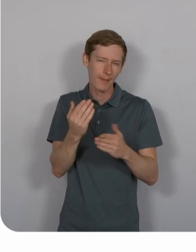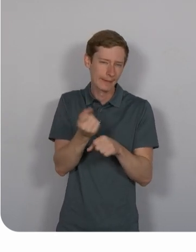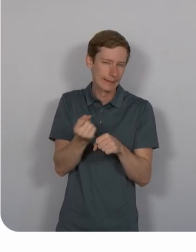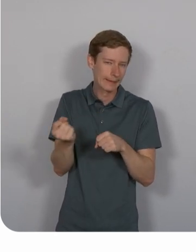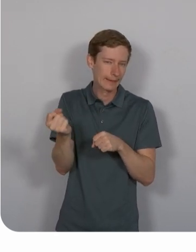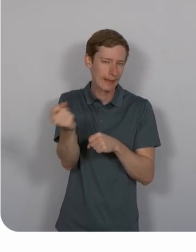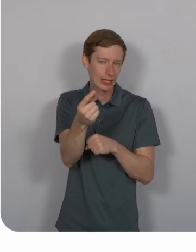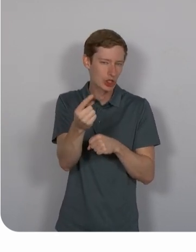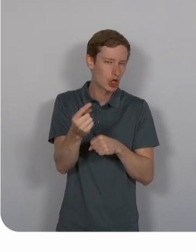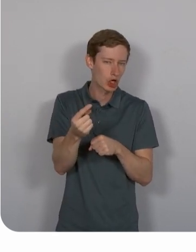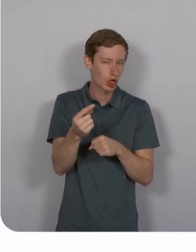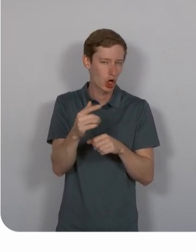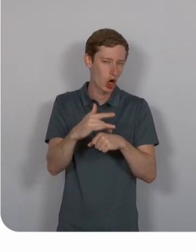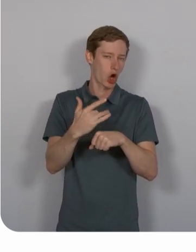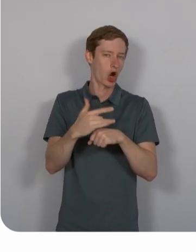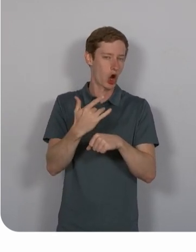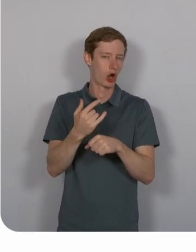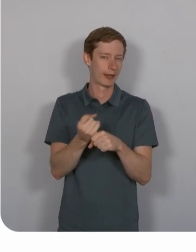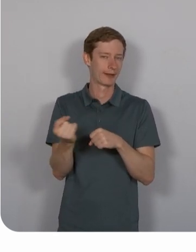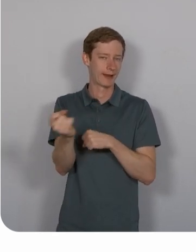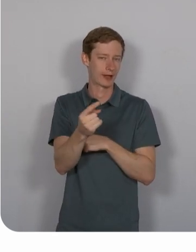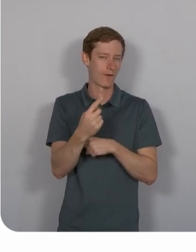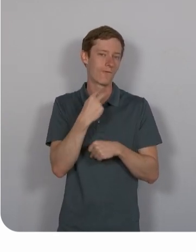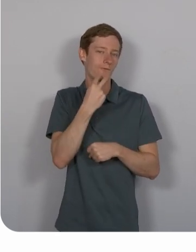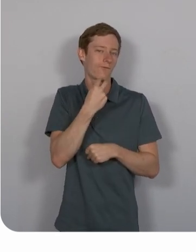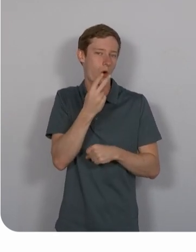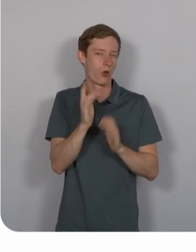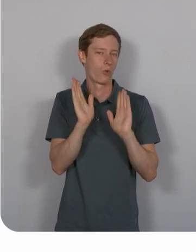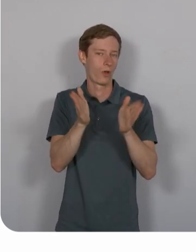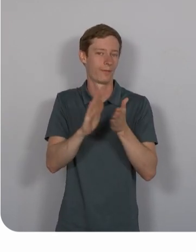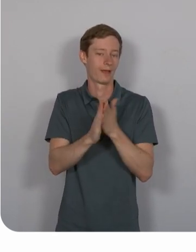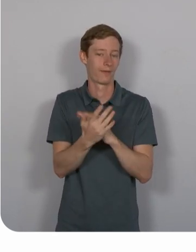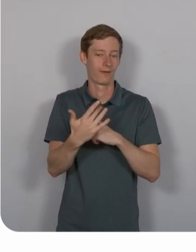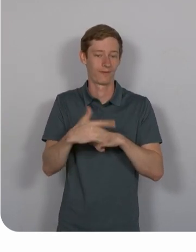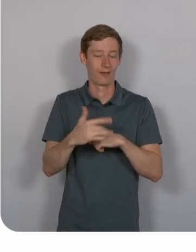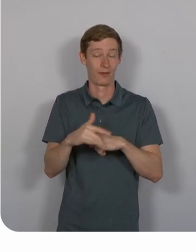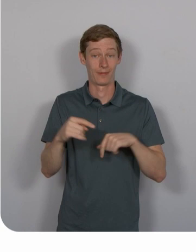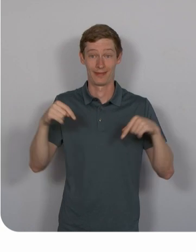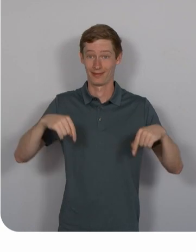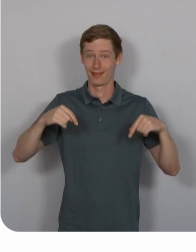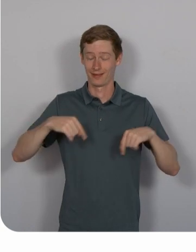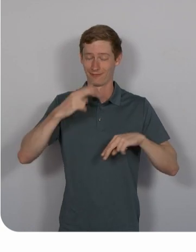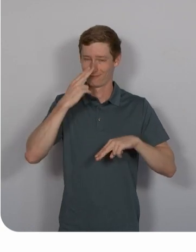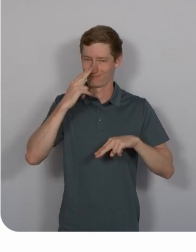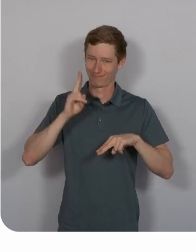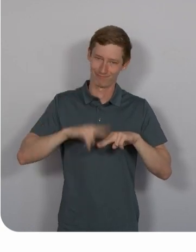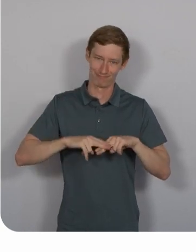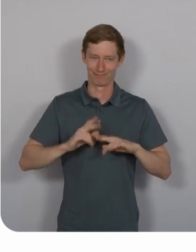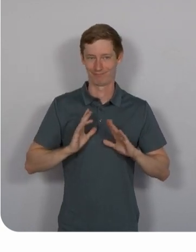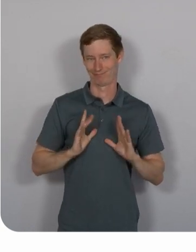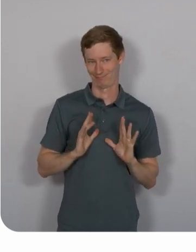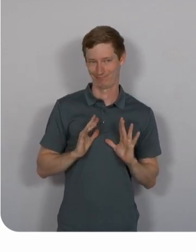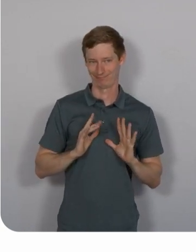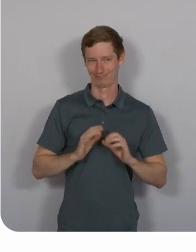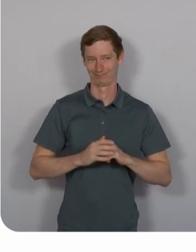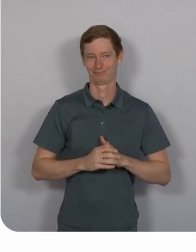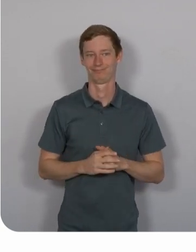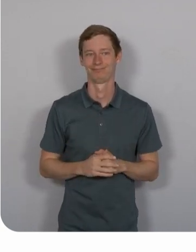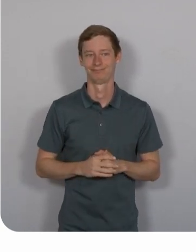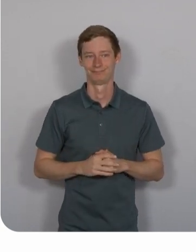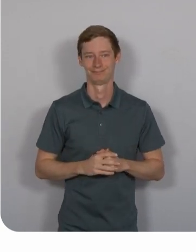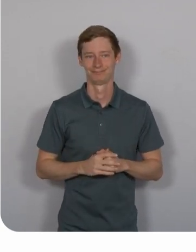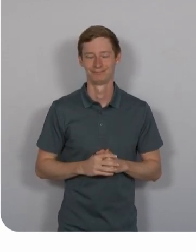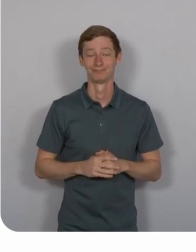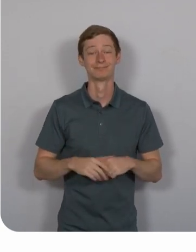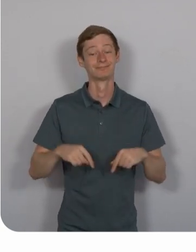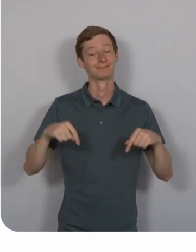that. But this is pretty fun to play with. You know, at this point